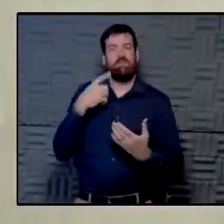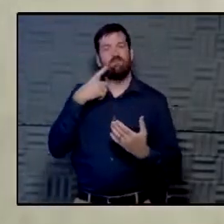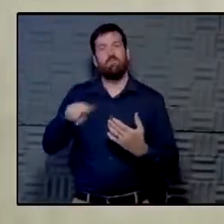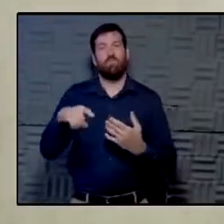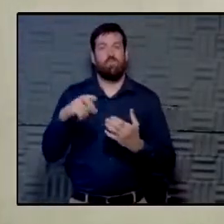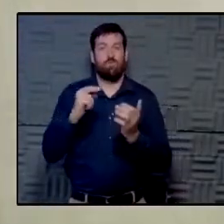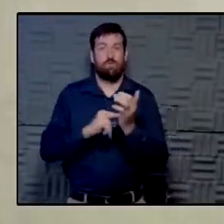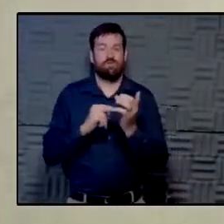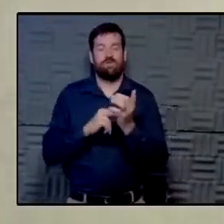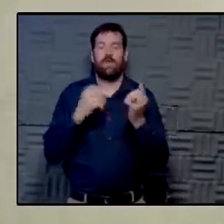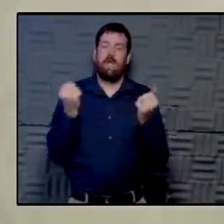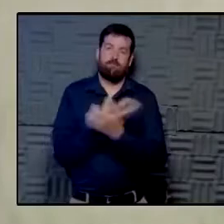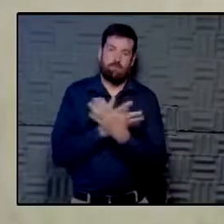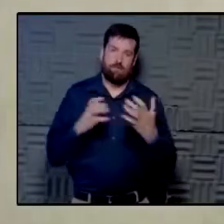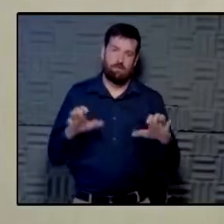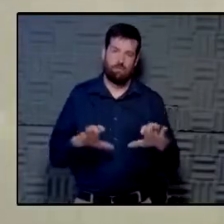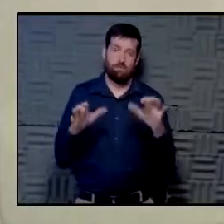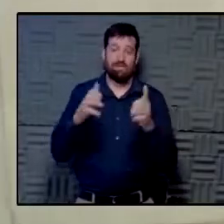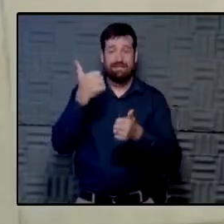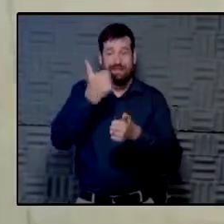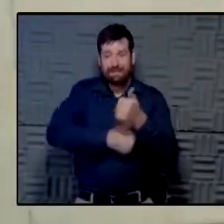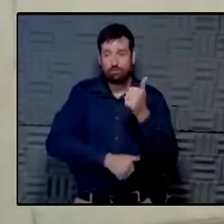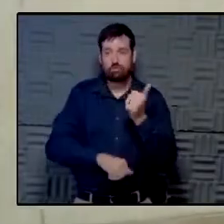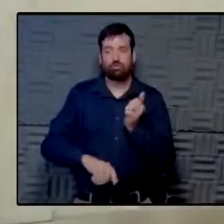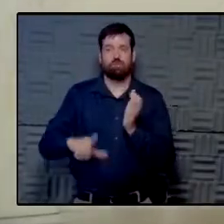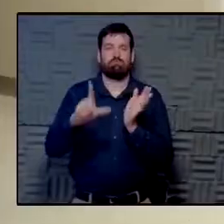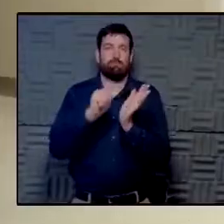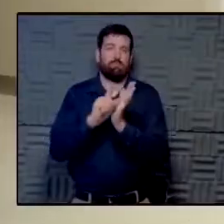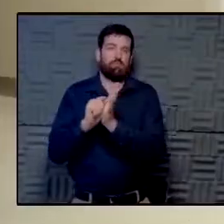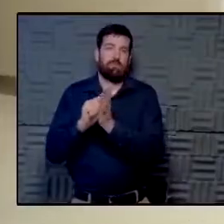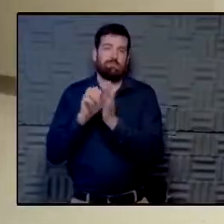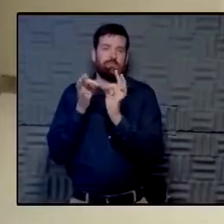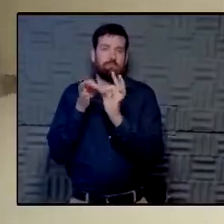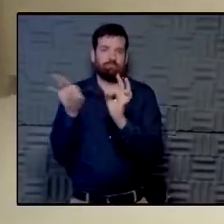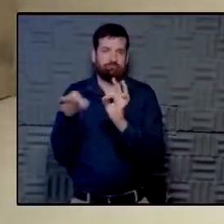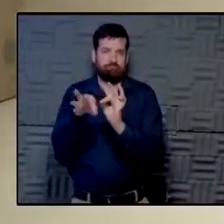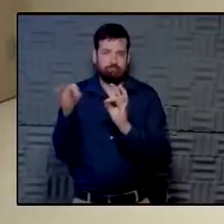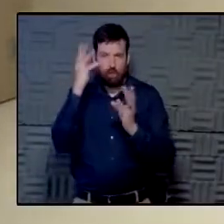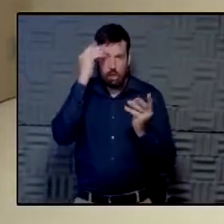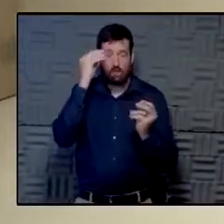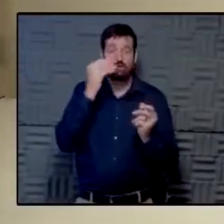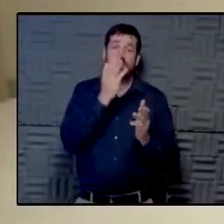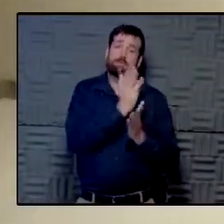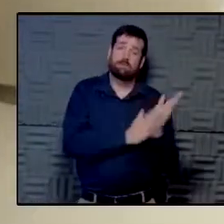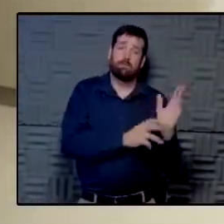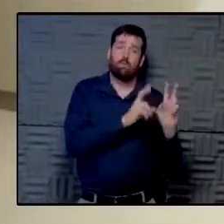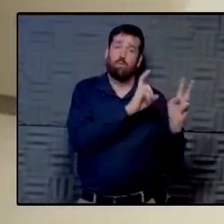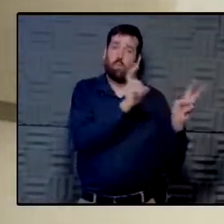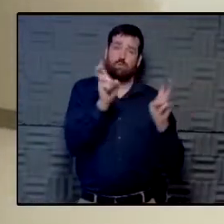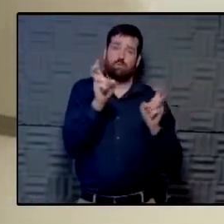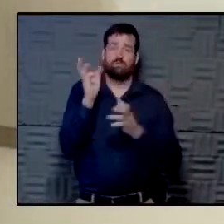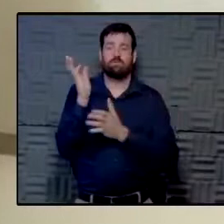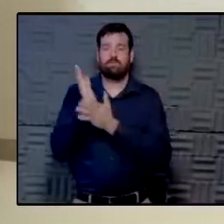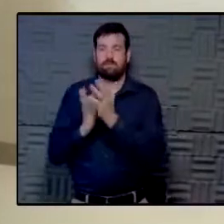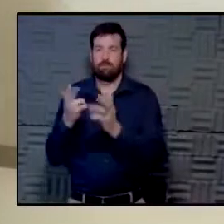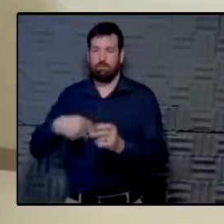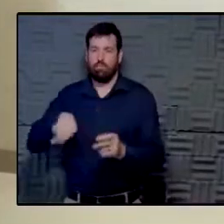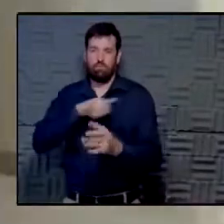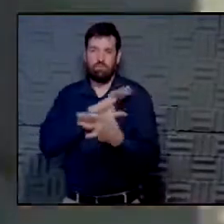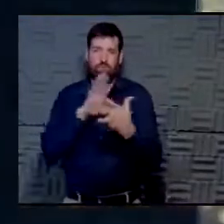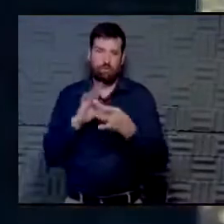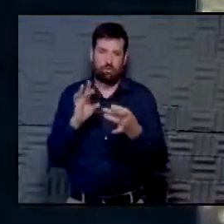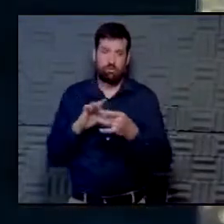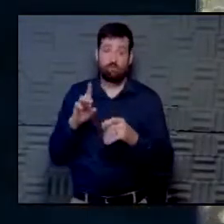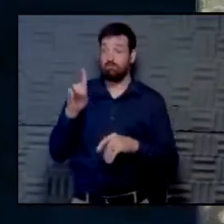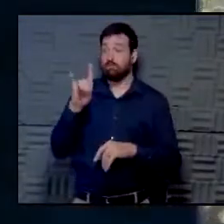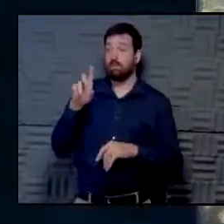during the pandemic. On each canvas is a printed thought. Some are quotes, others are personal messages, like this one from Donna, who